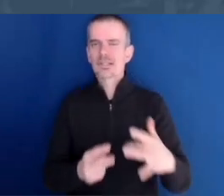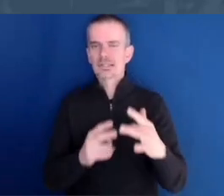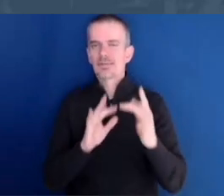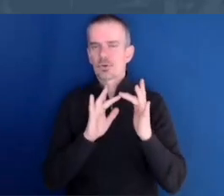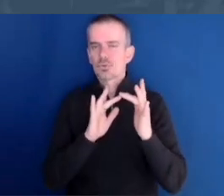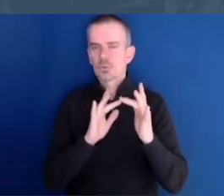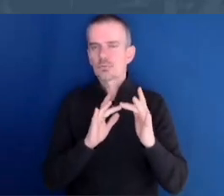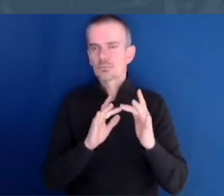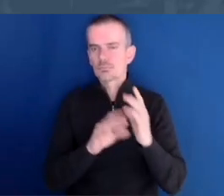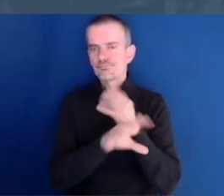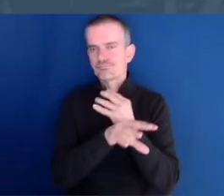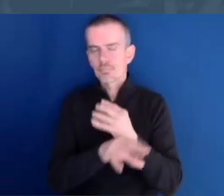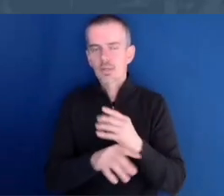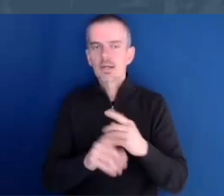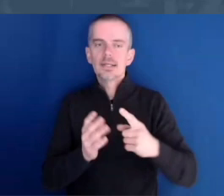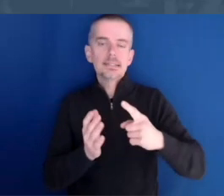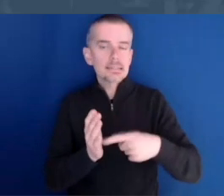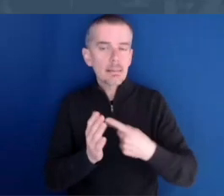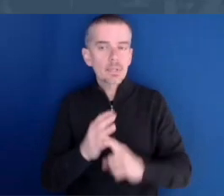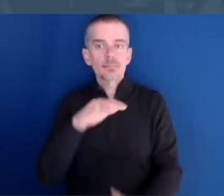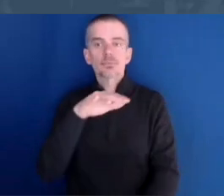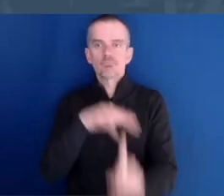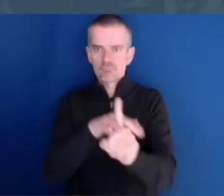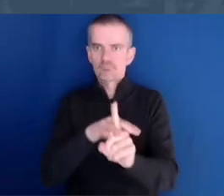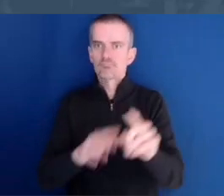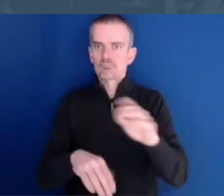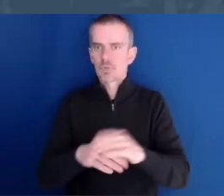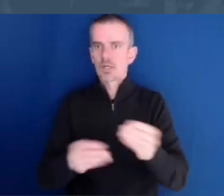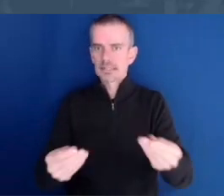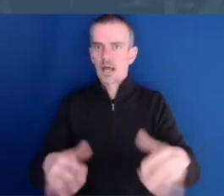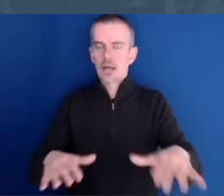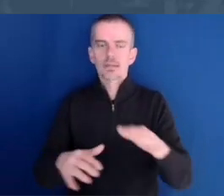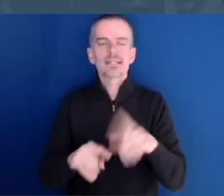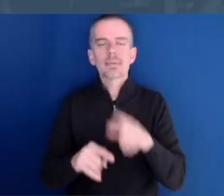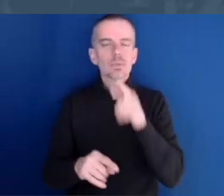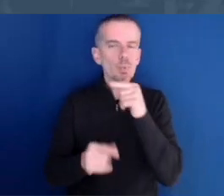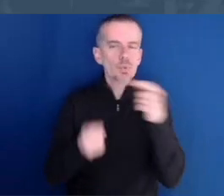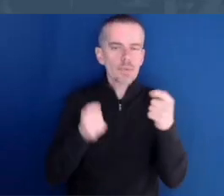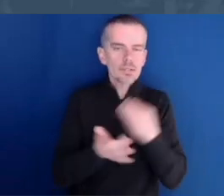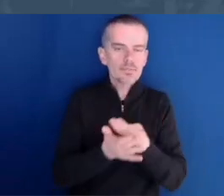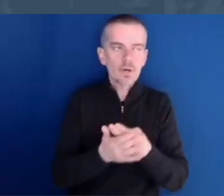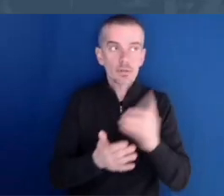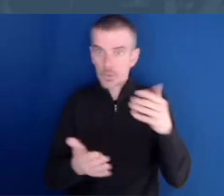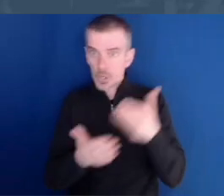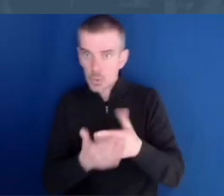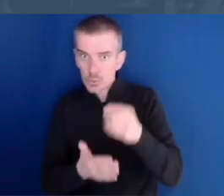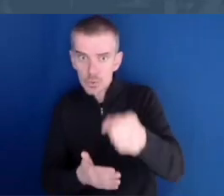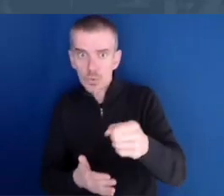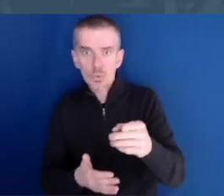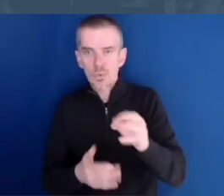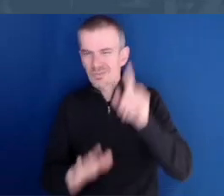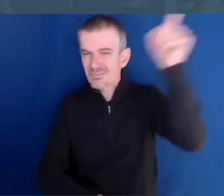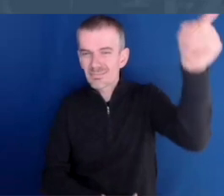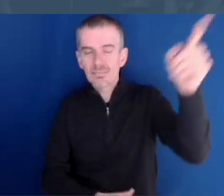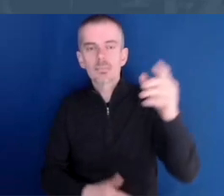but sometimes they're in person. It really depends on who's managing the funds and how close they are to you and how many site